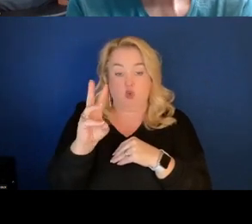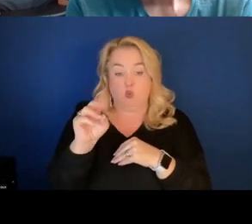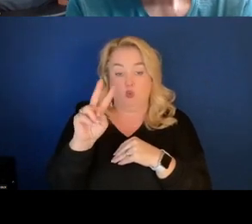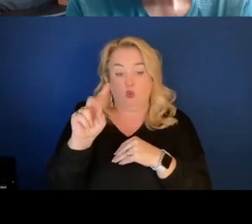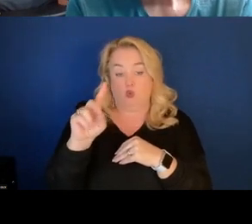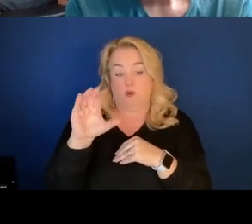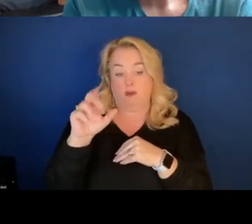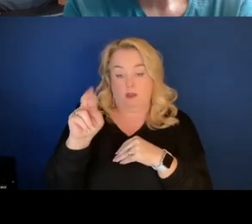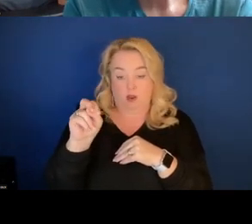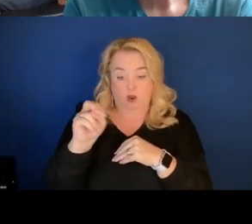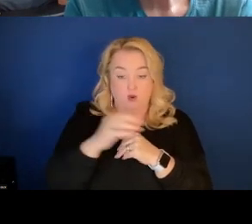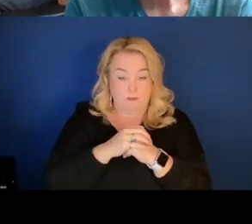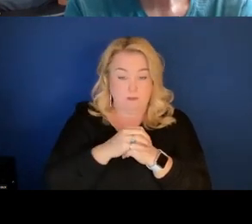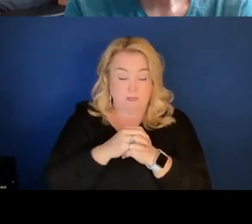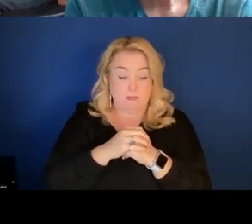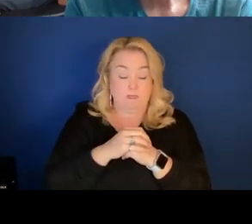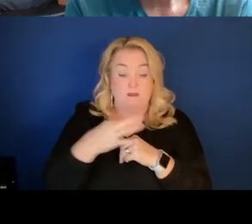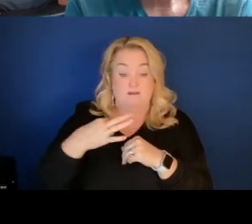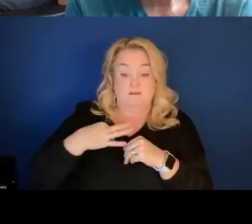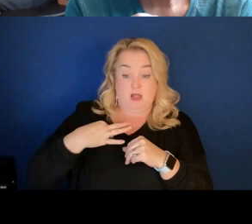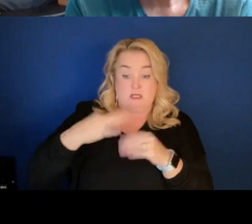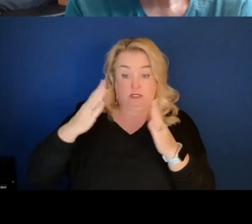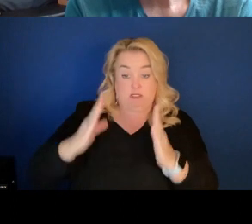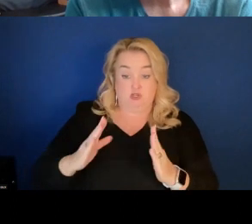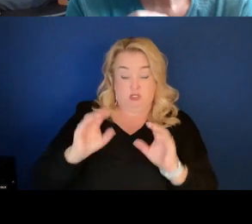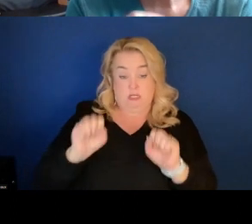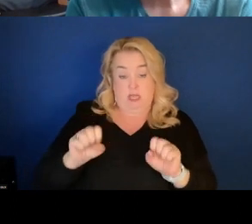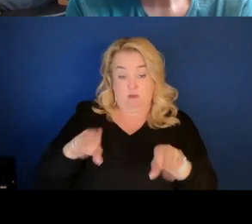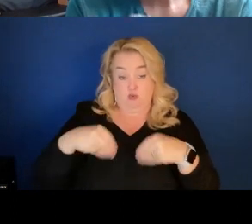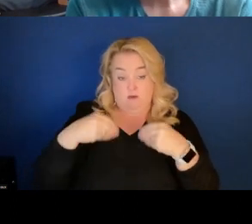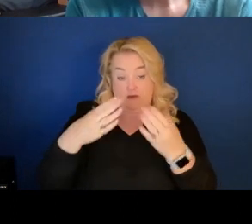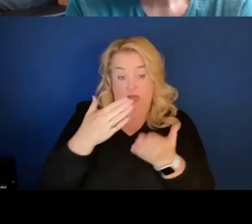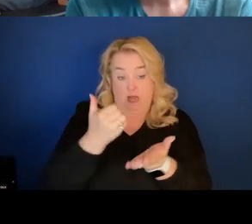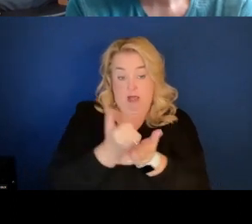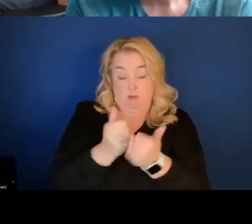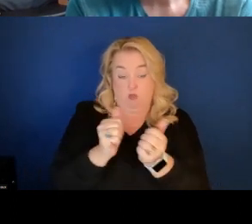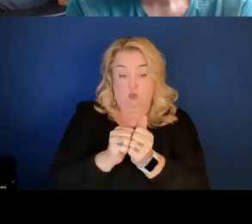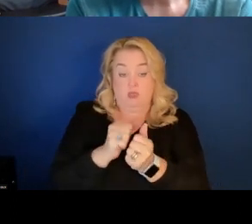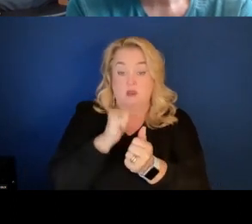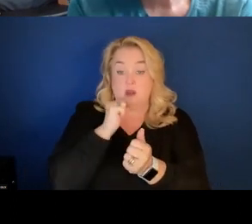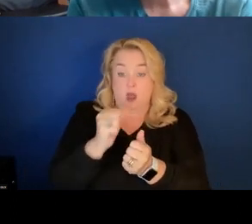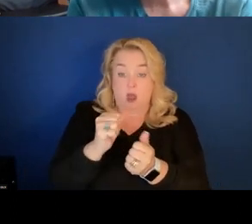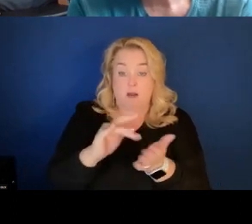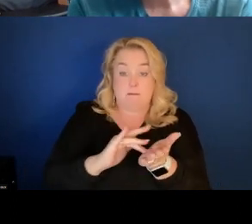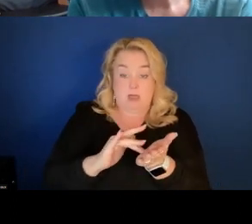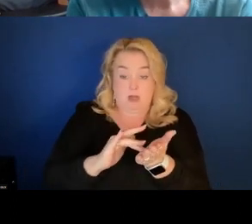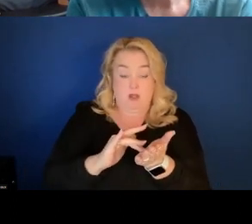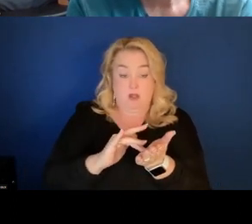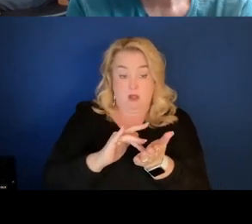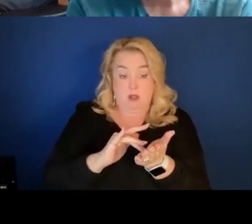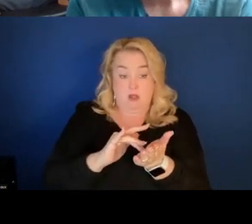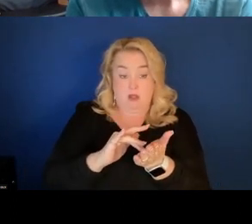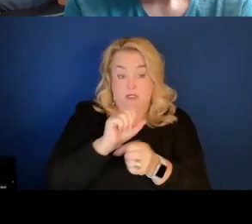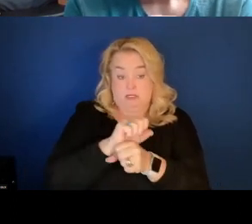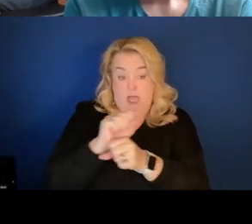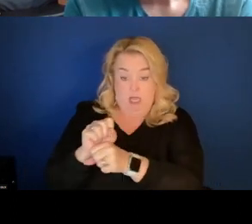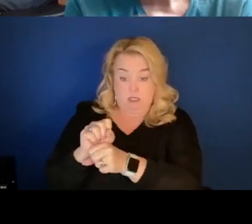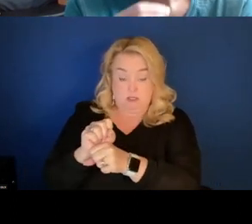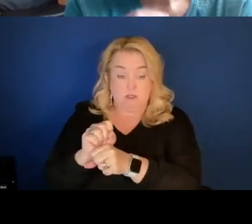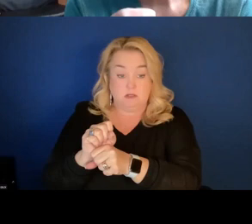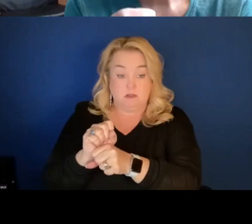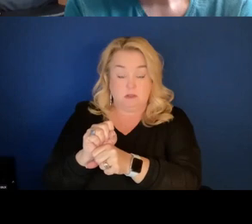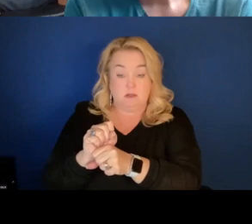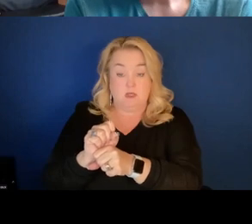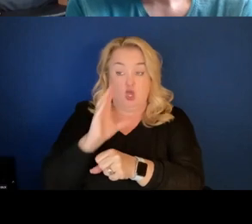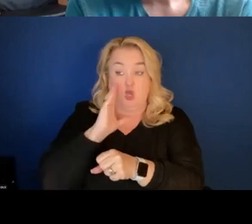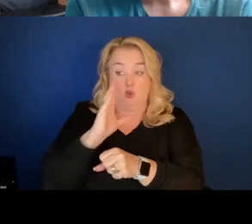care. If volunteers could provide assistance with some of these non-medical tasks that are noted here on the slide, it